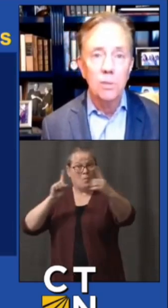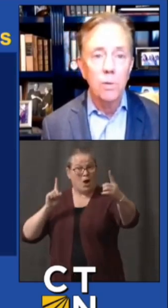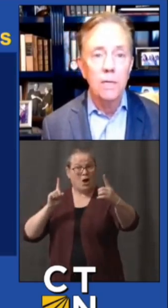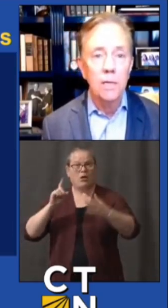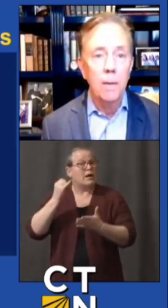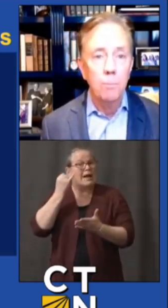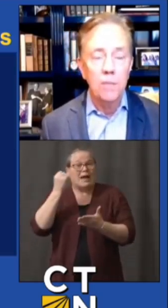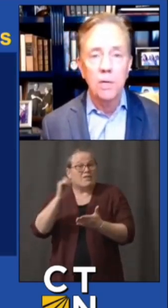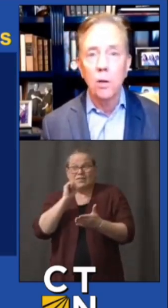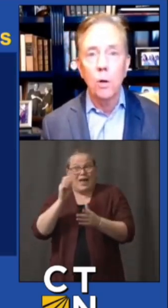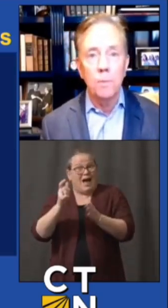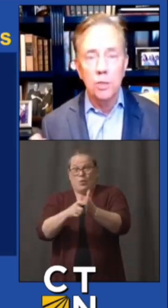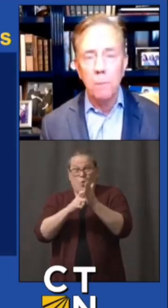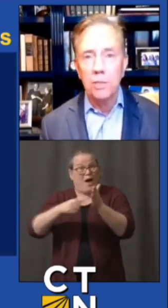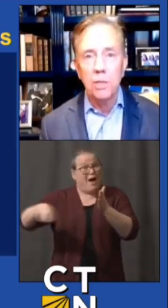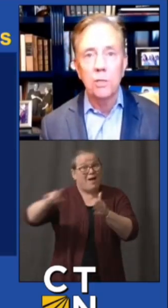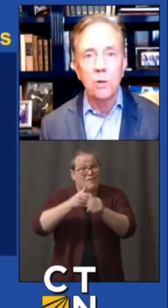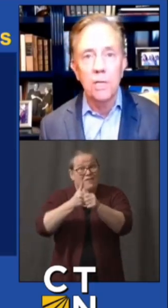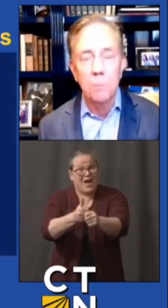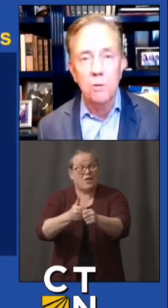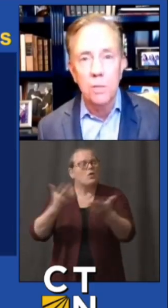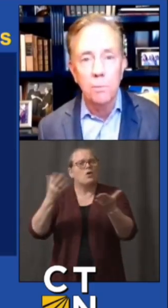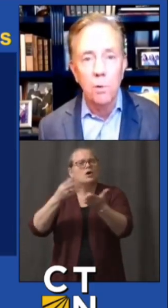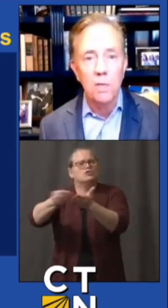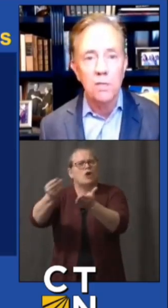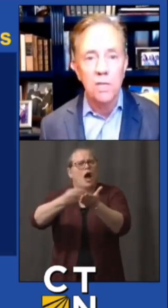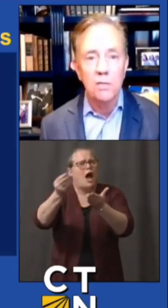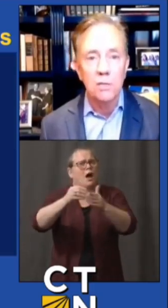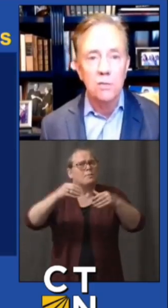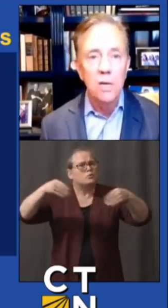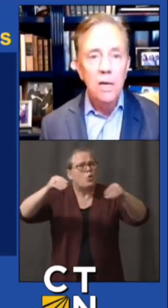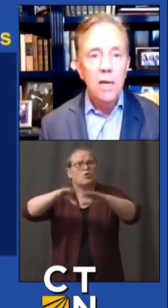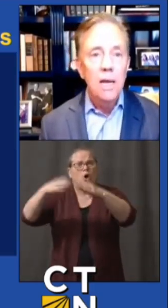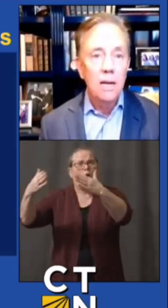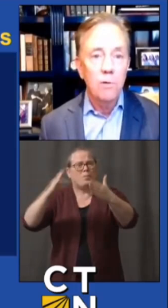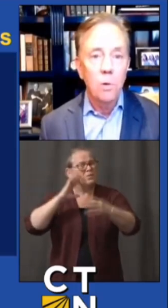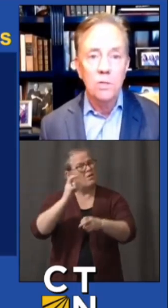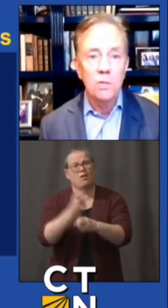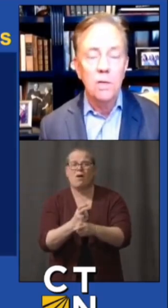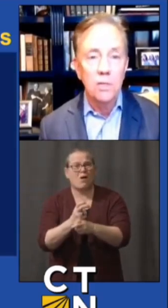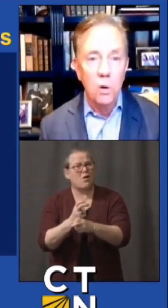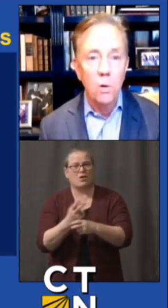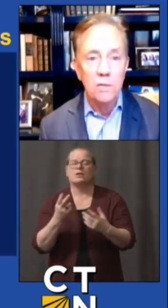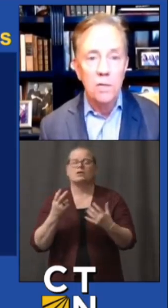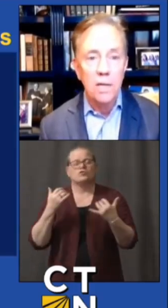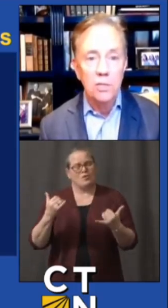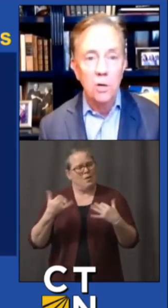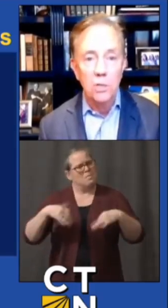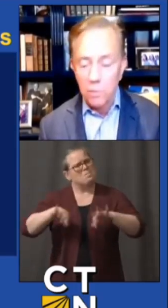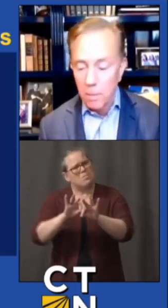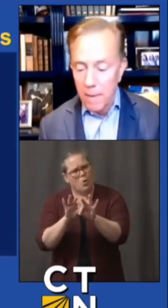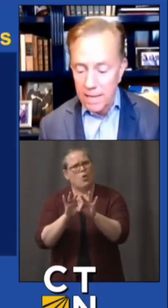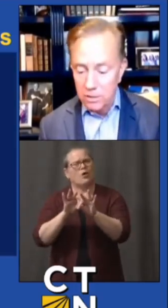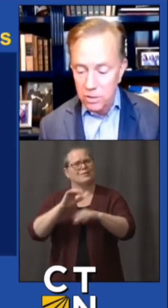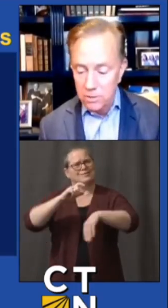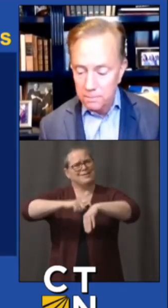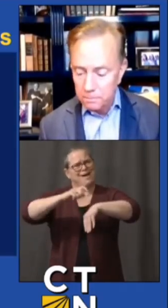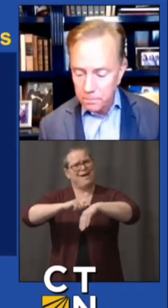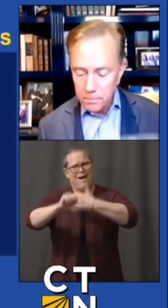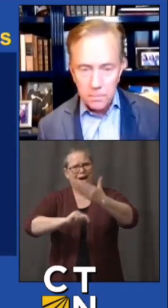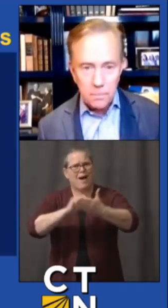can to keep retail open, especially during this most important of seasons. And of course, as always, that starts with the